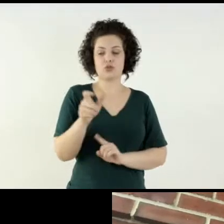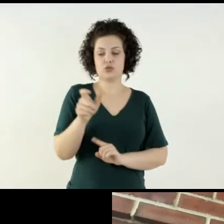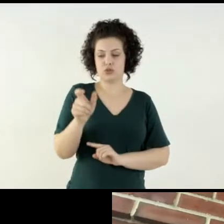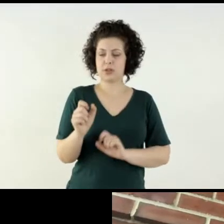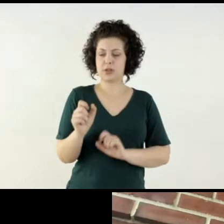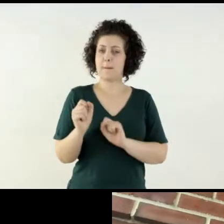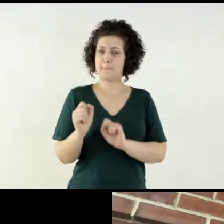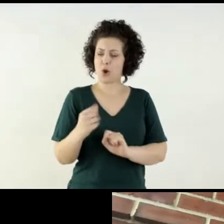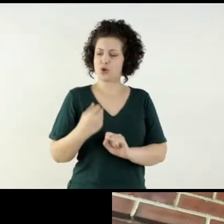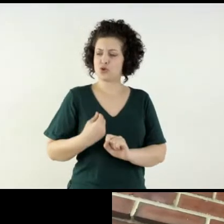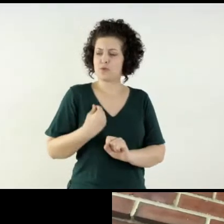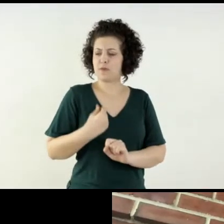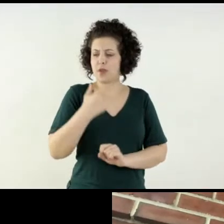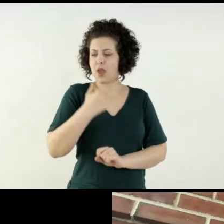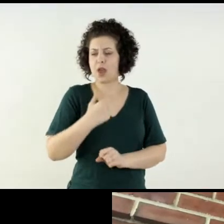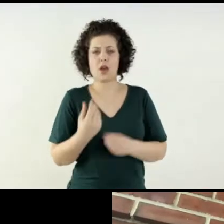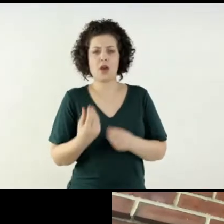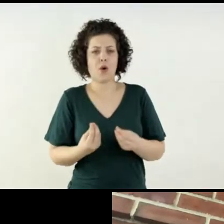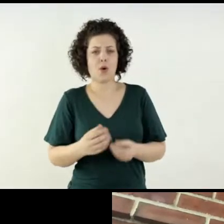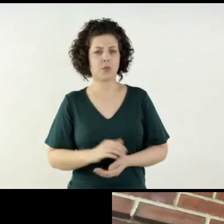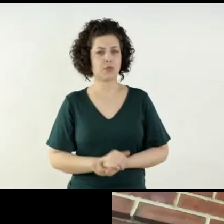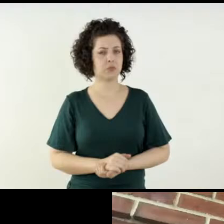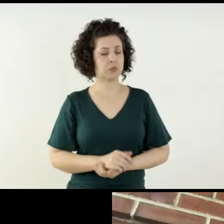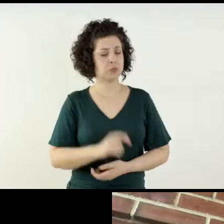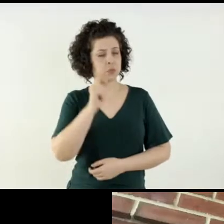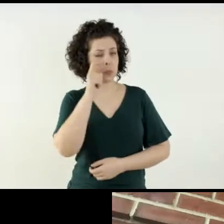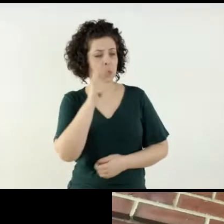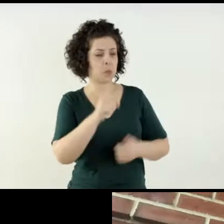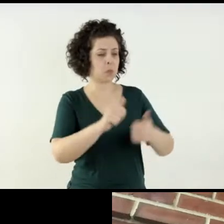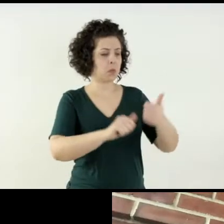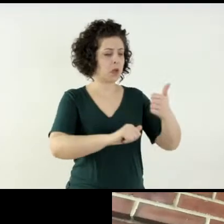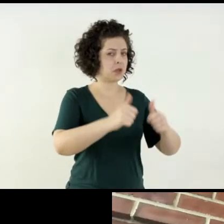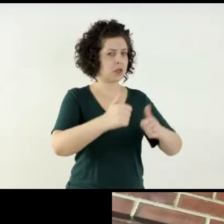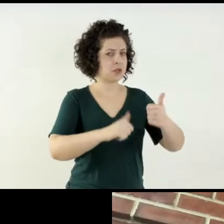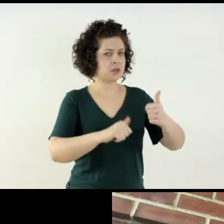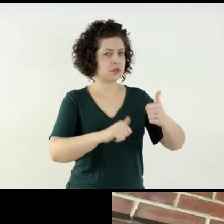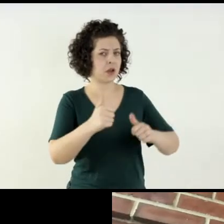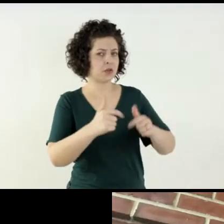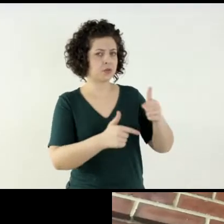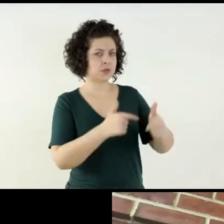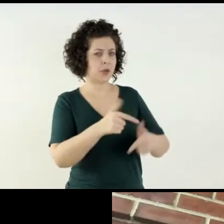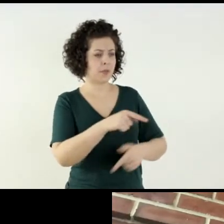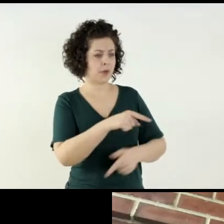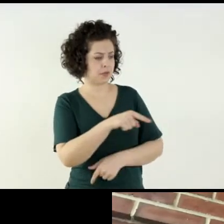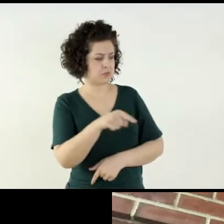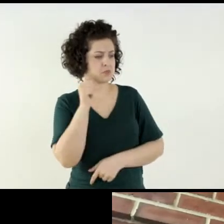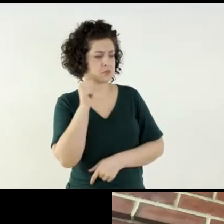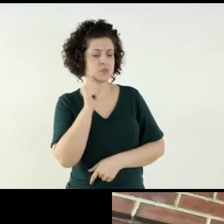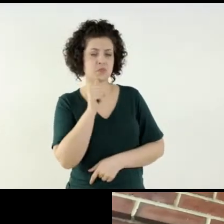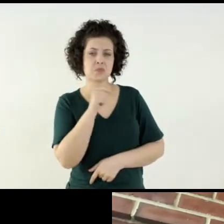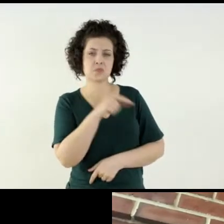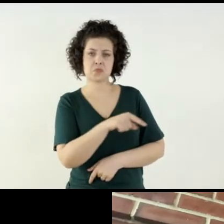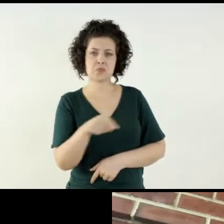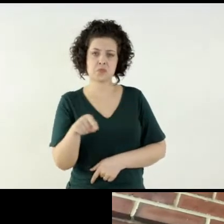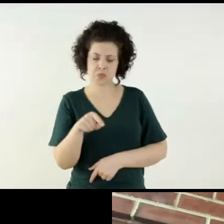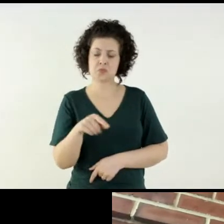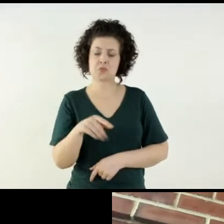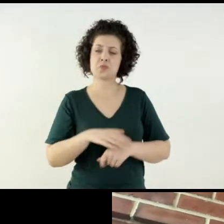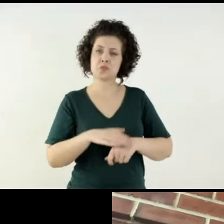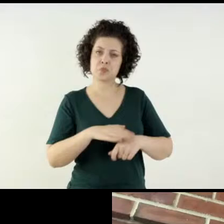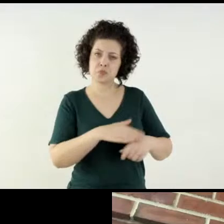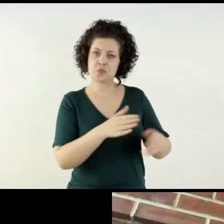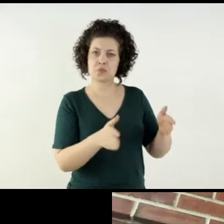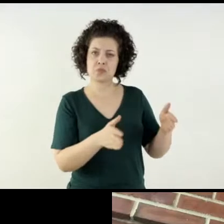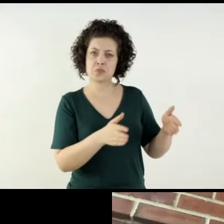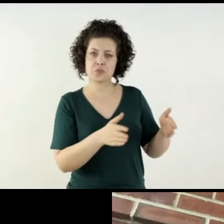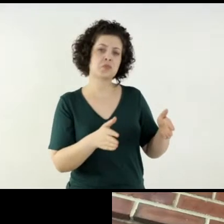at the work that these women were producing in the ovulars, how they were subverting also